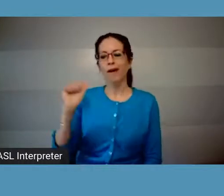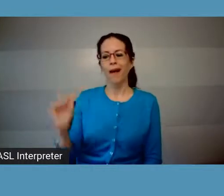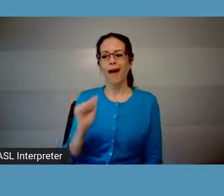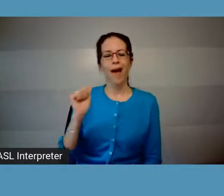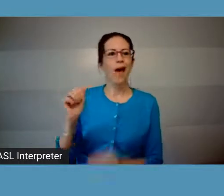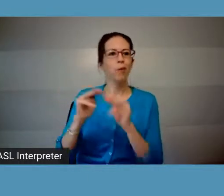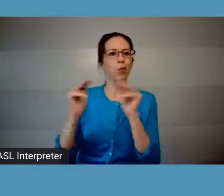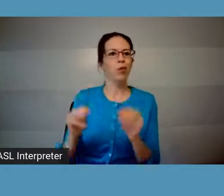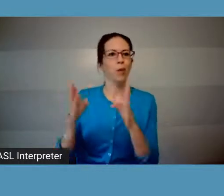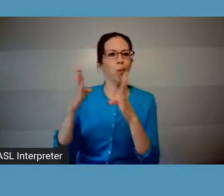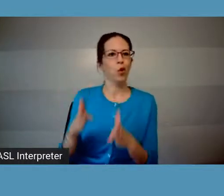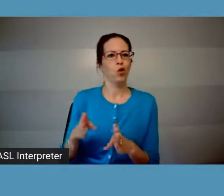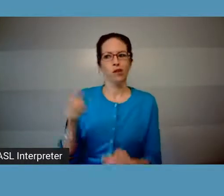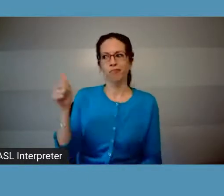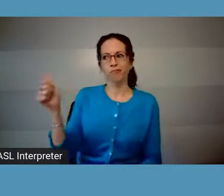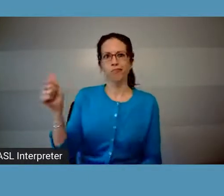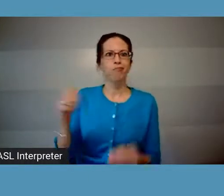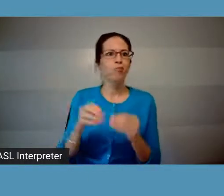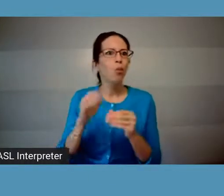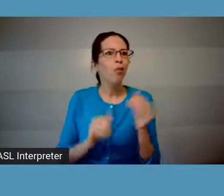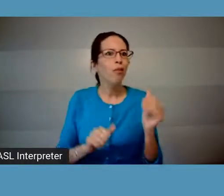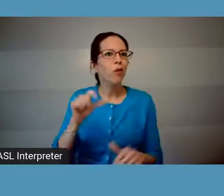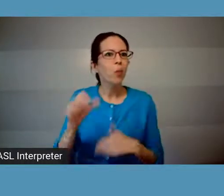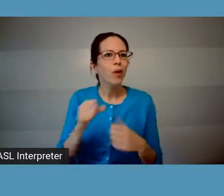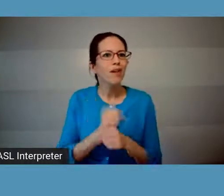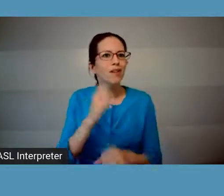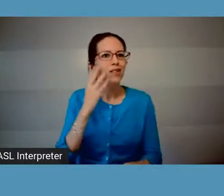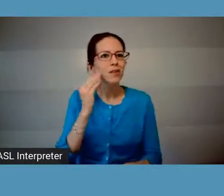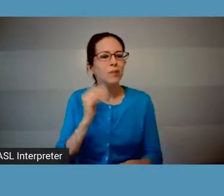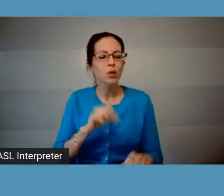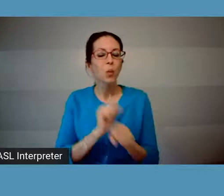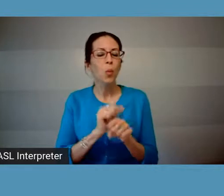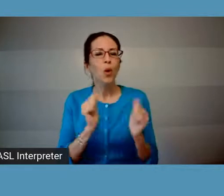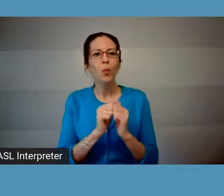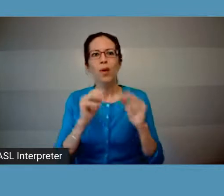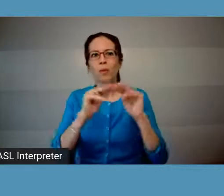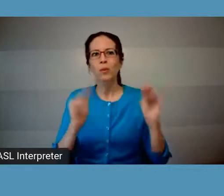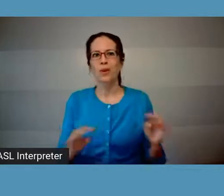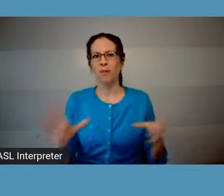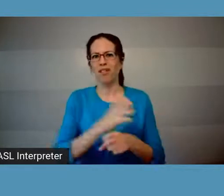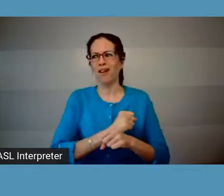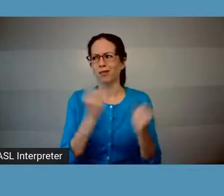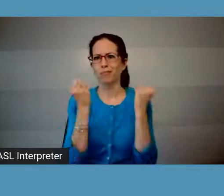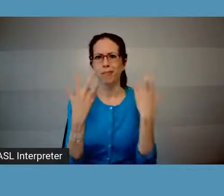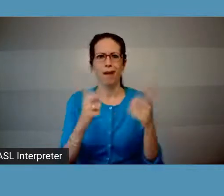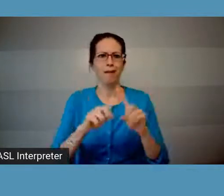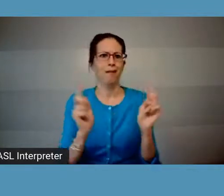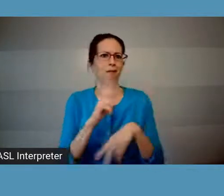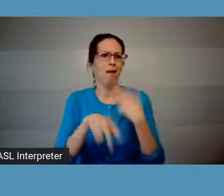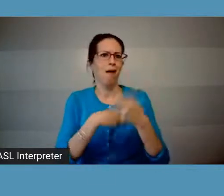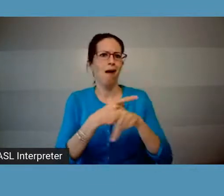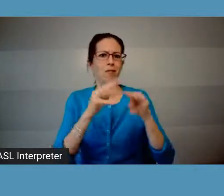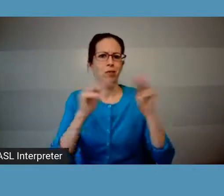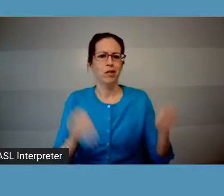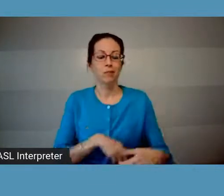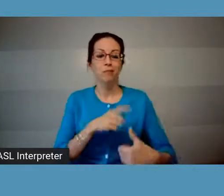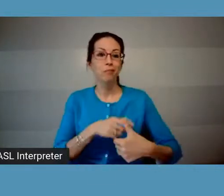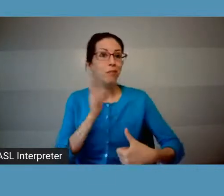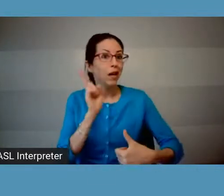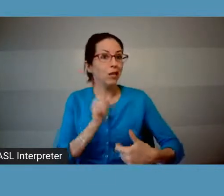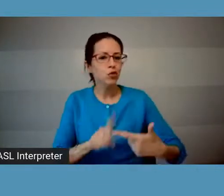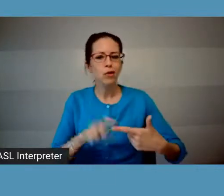than 20 years of experience working with museum collections in all kinds of museum settings, including history,